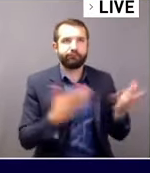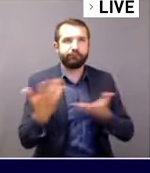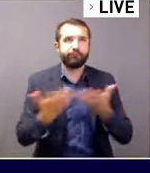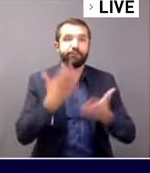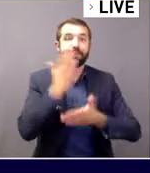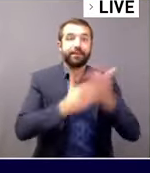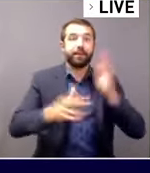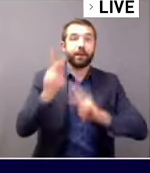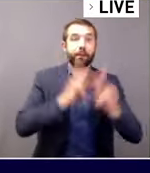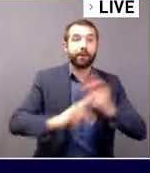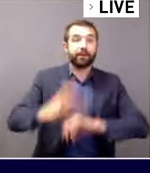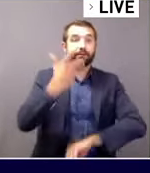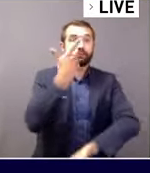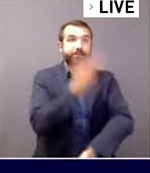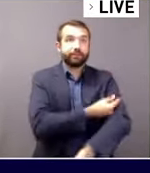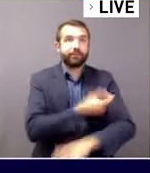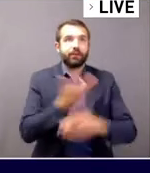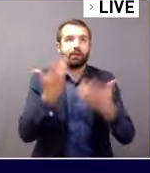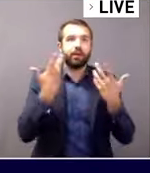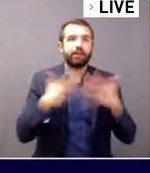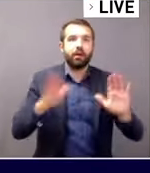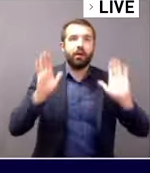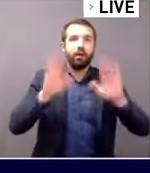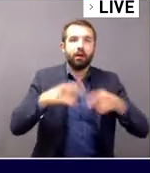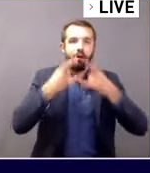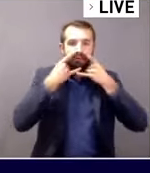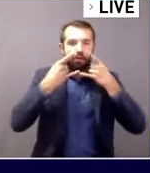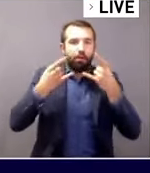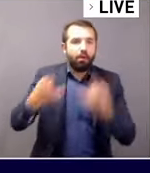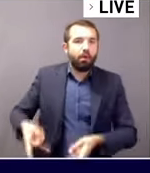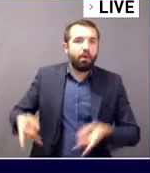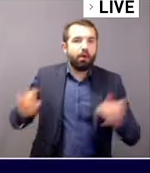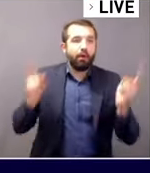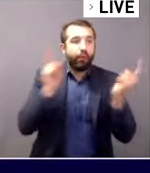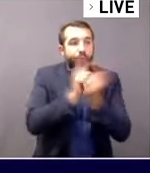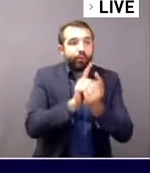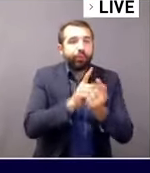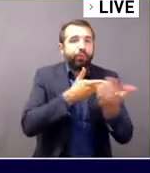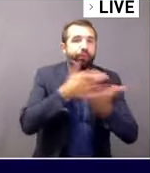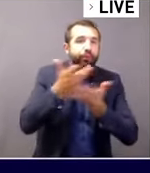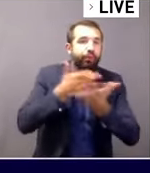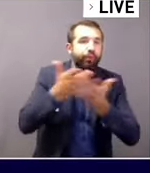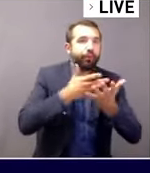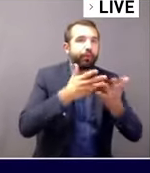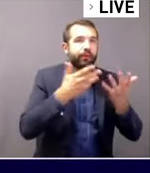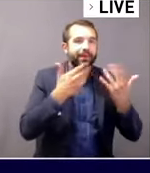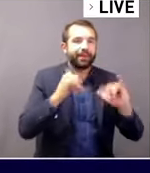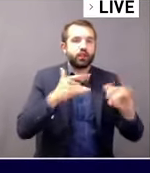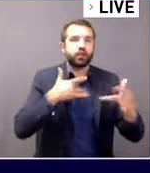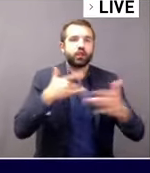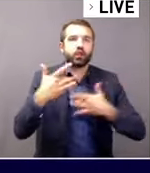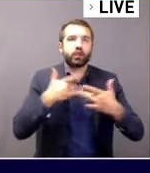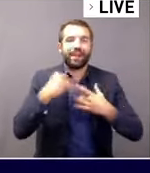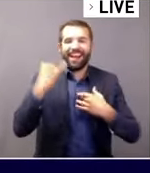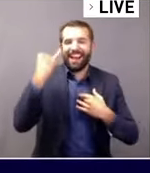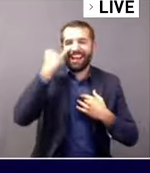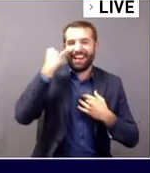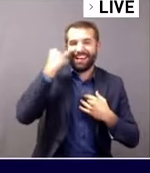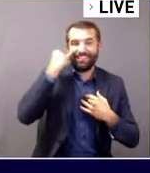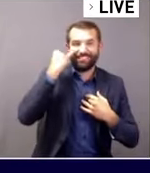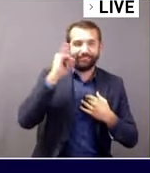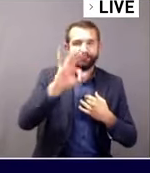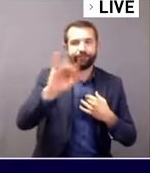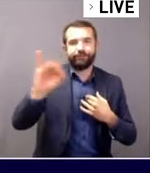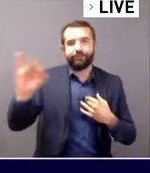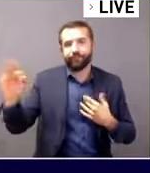vaccine now. I don't need to engage in mask wearing. So I would have concerns if that route were followed. It's too early to say which route will